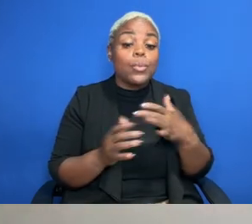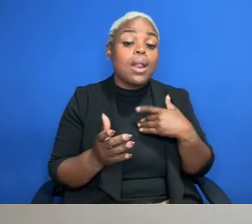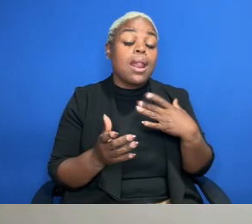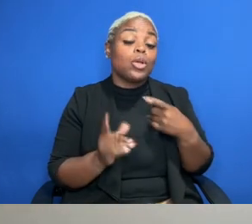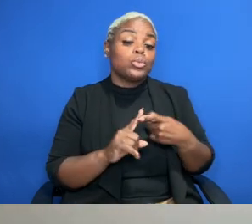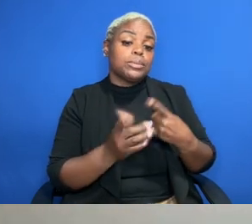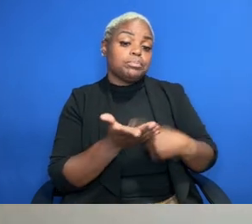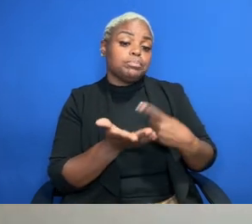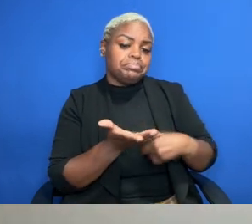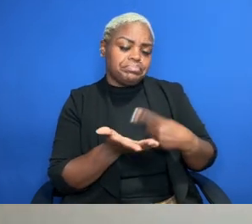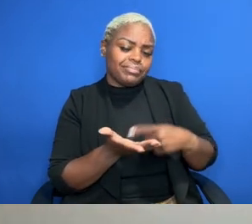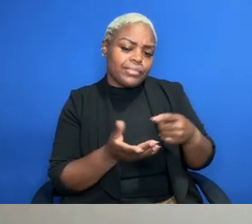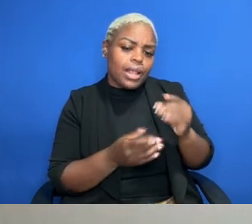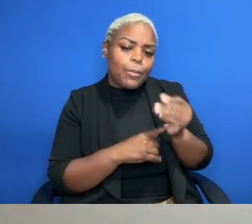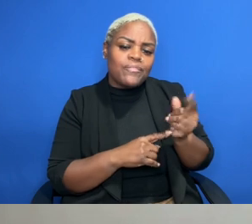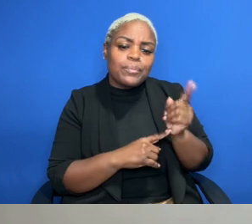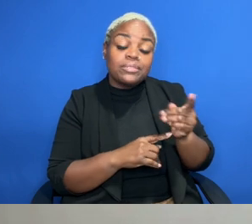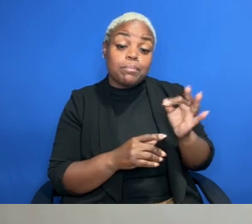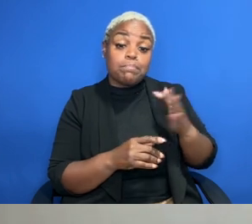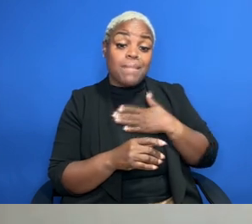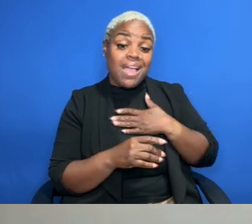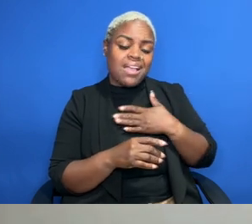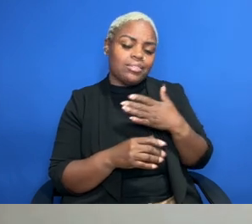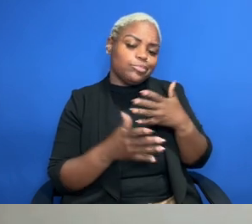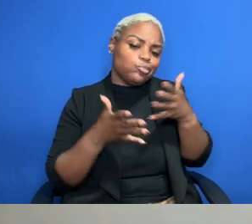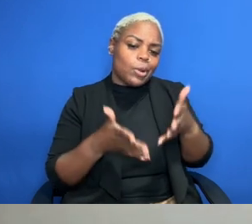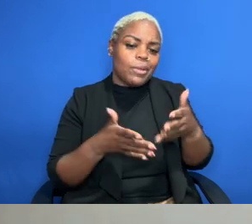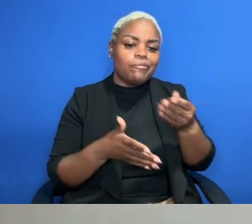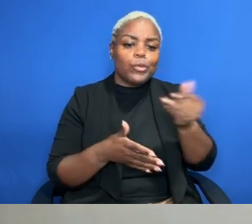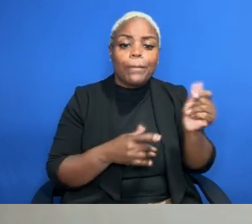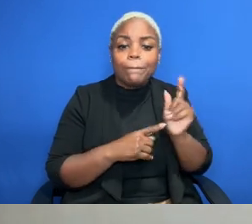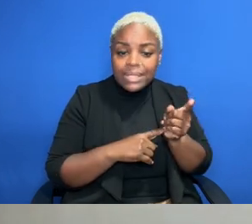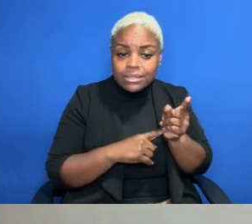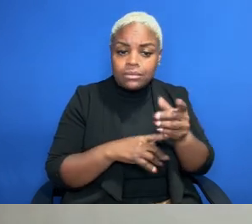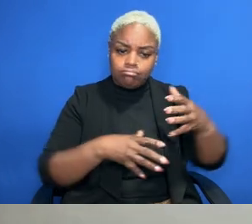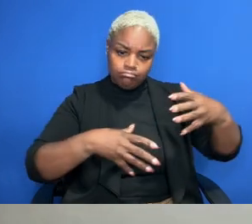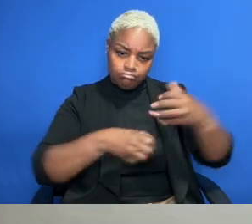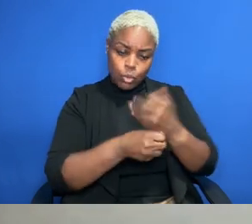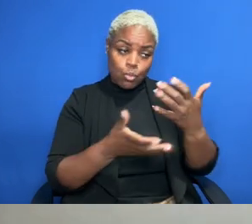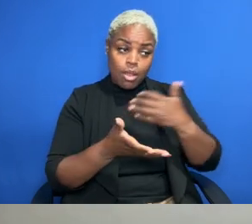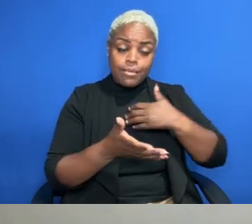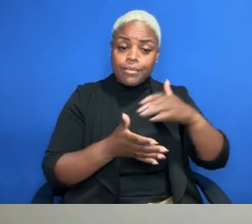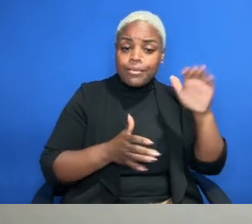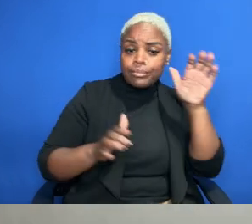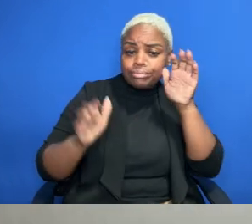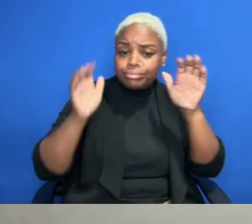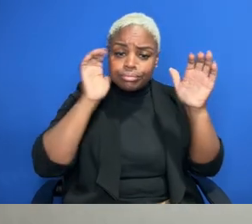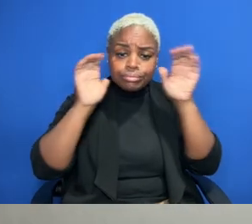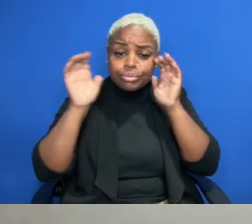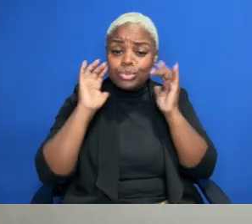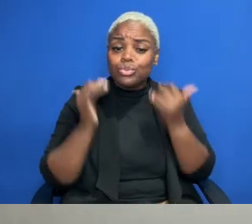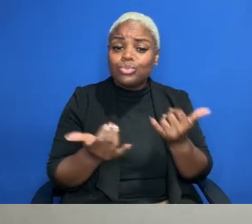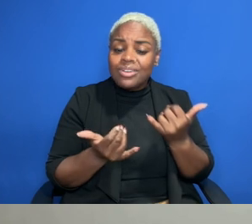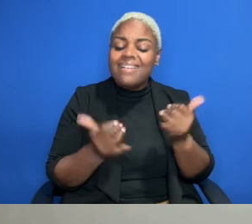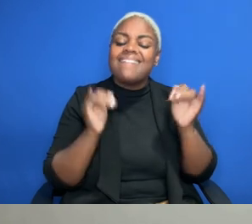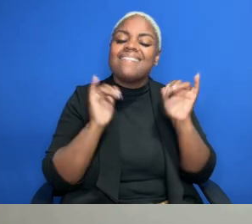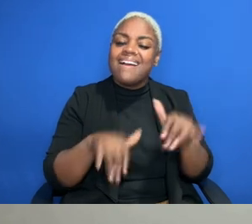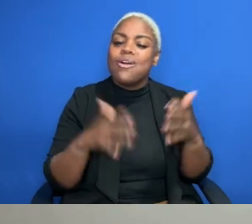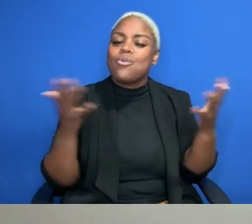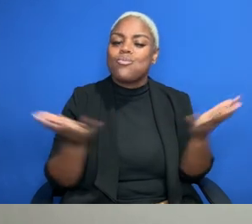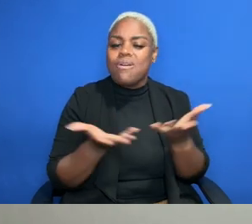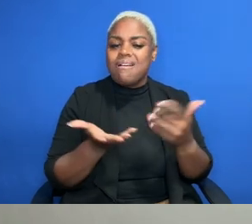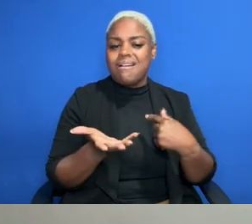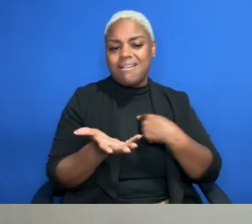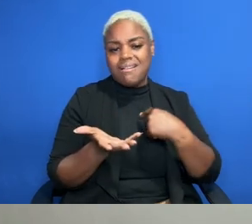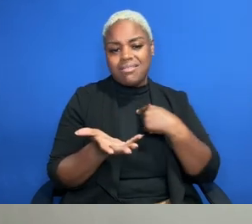obvious. What I'd like to spend a couple of minutes, my remaining few minutes, is really summarizing what I heard